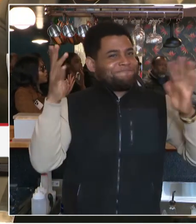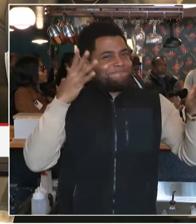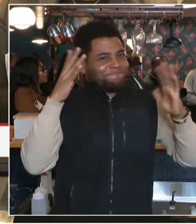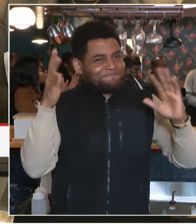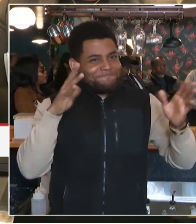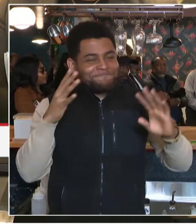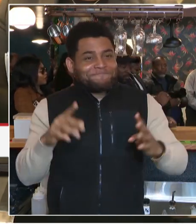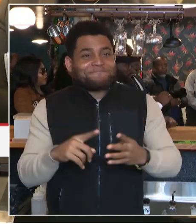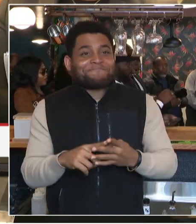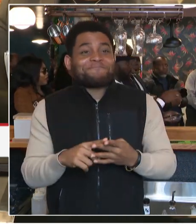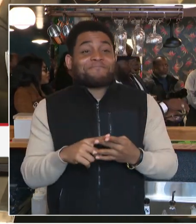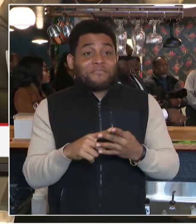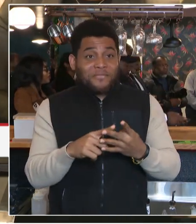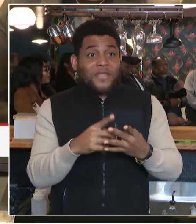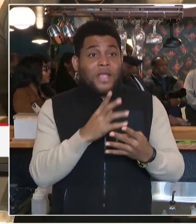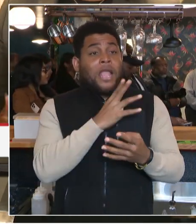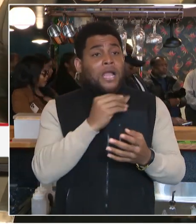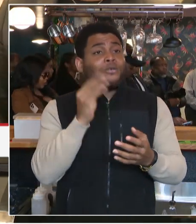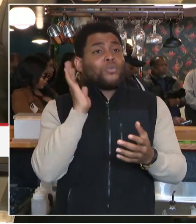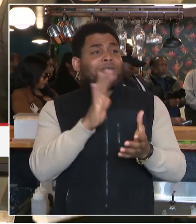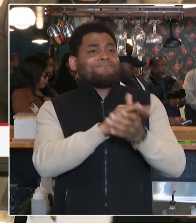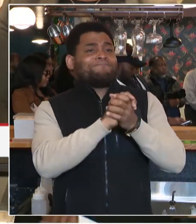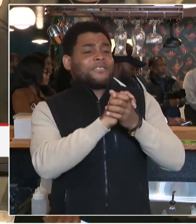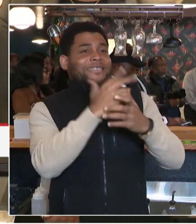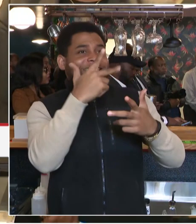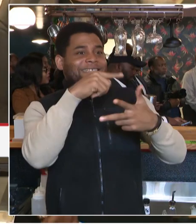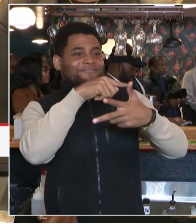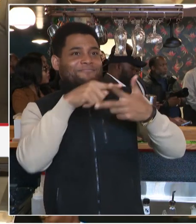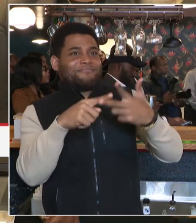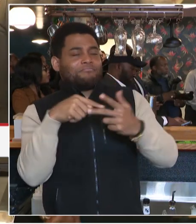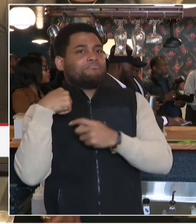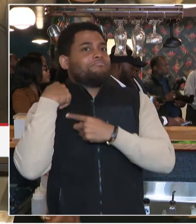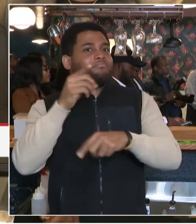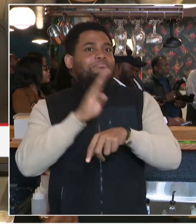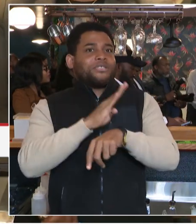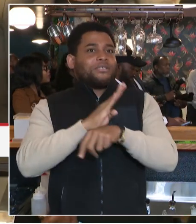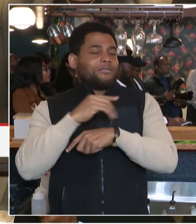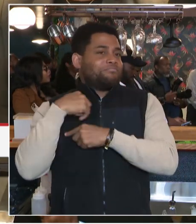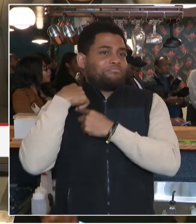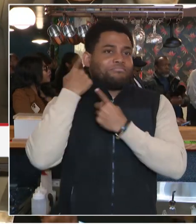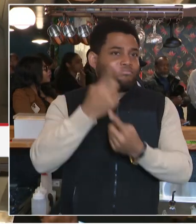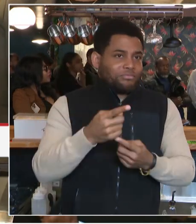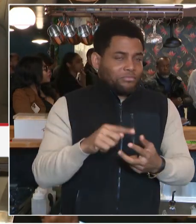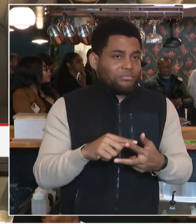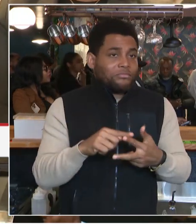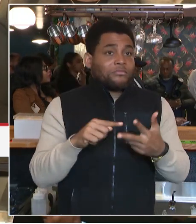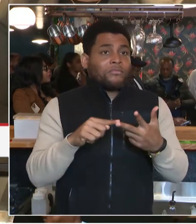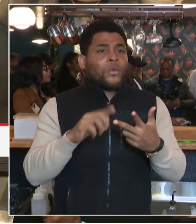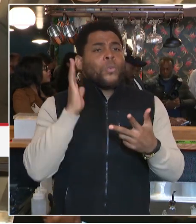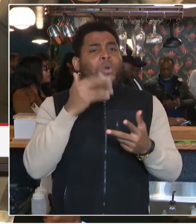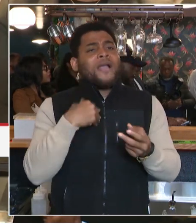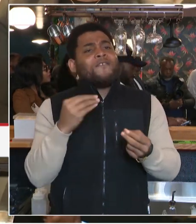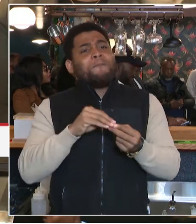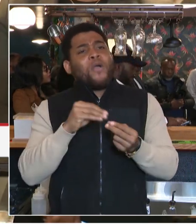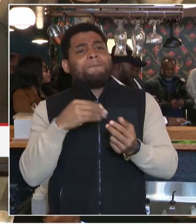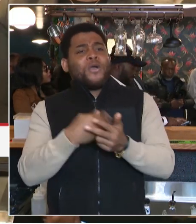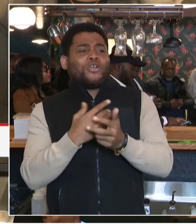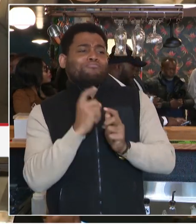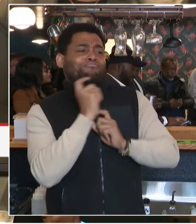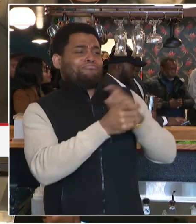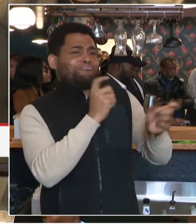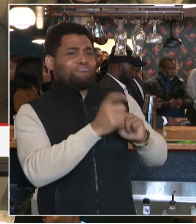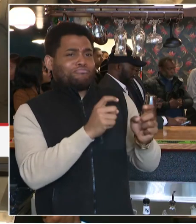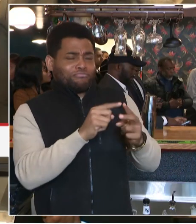I also want to congratulate existing businesses who will be receiving additional funding. The